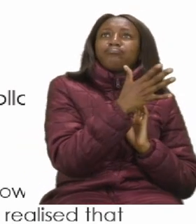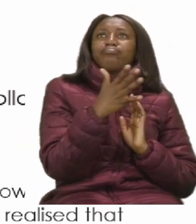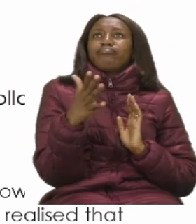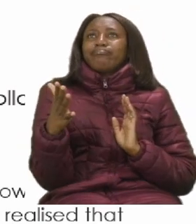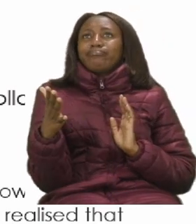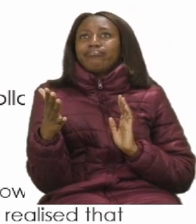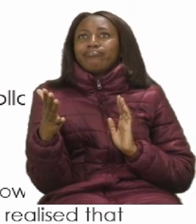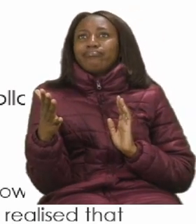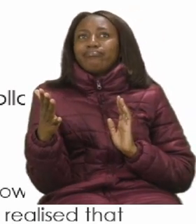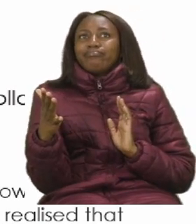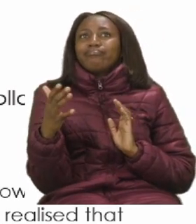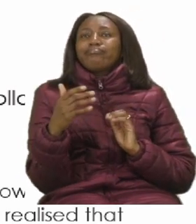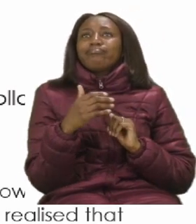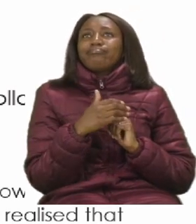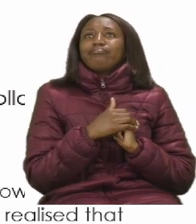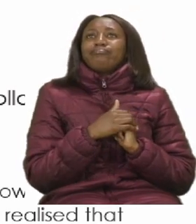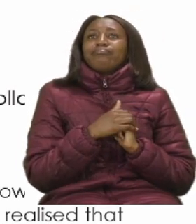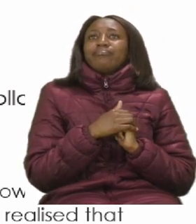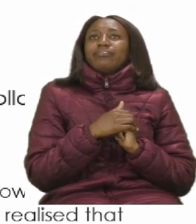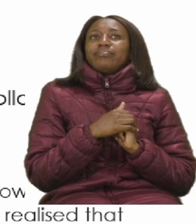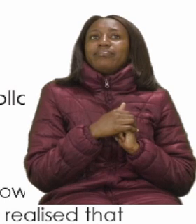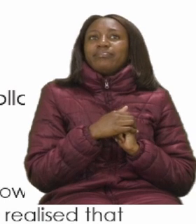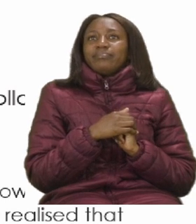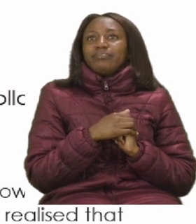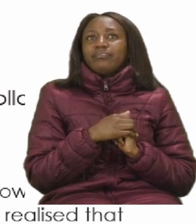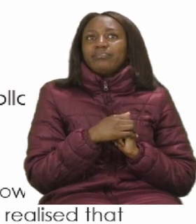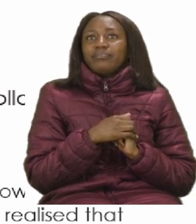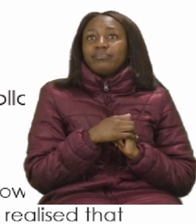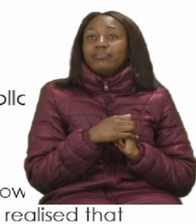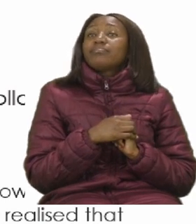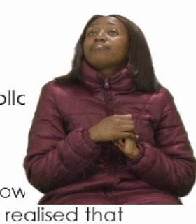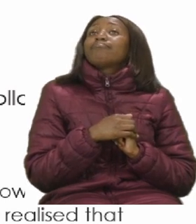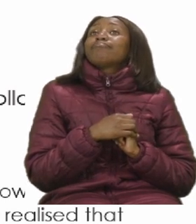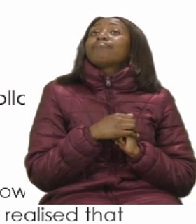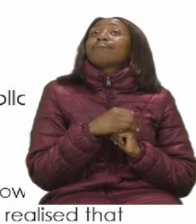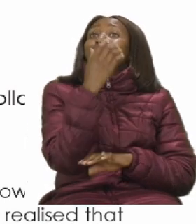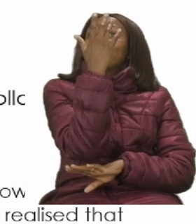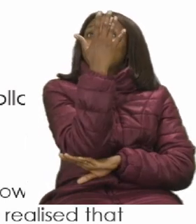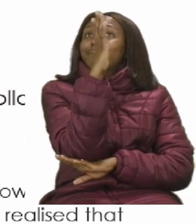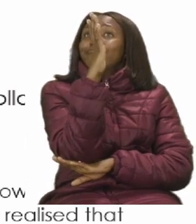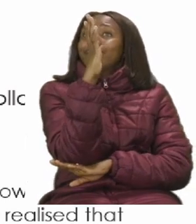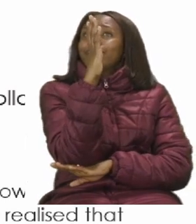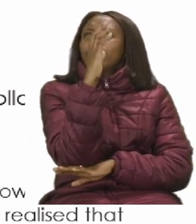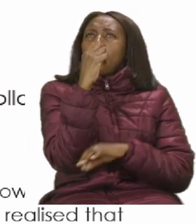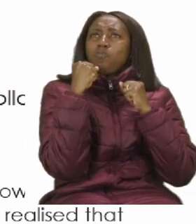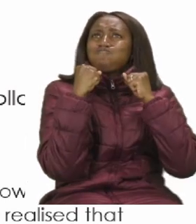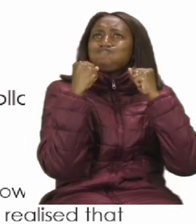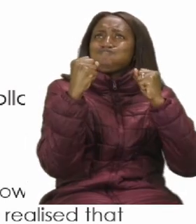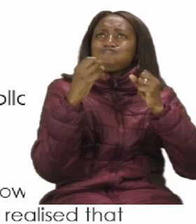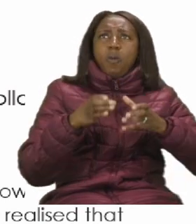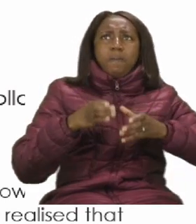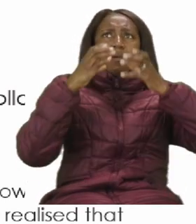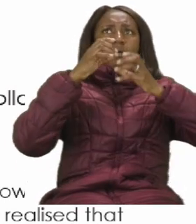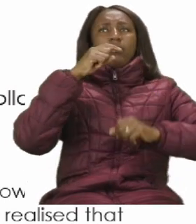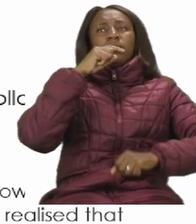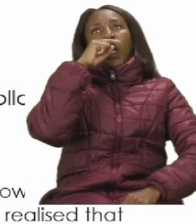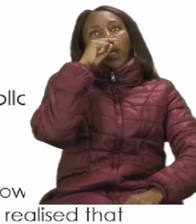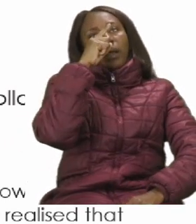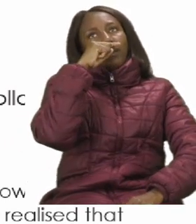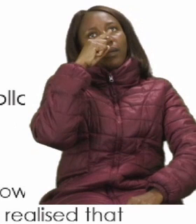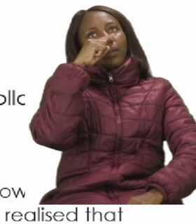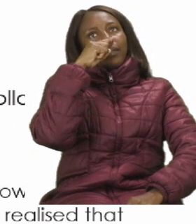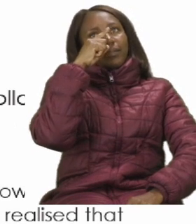the driest times. The tree stood up strong and proud. It